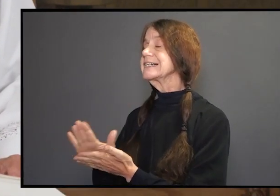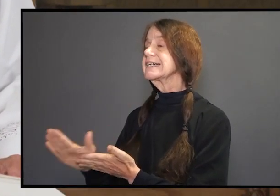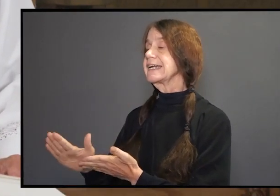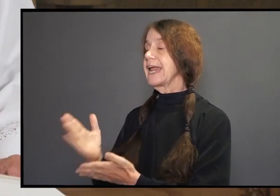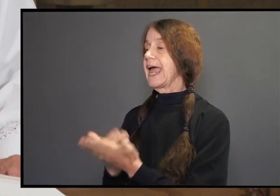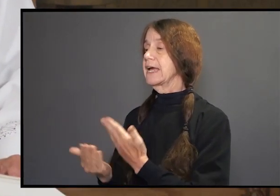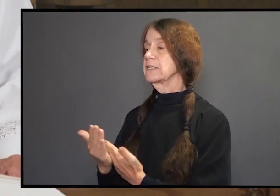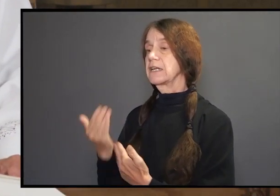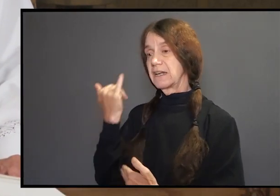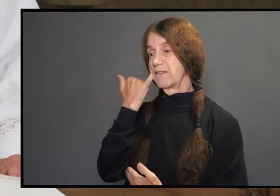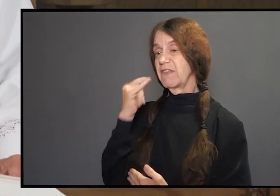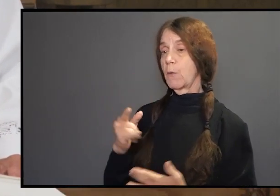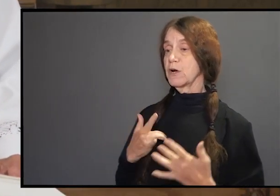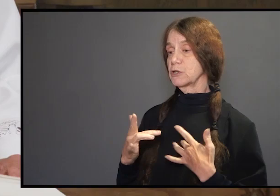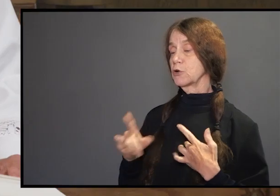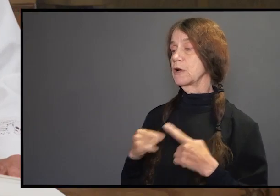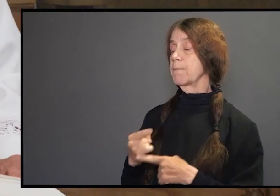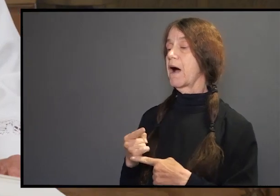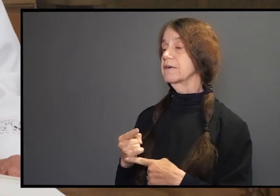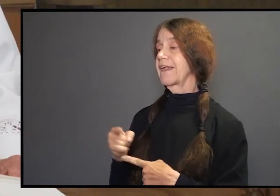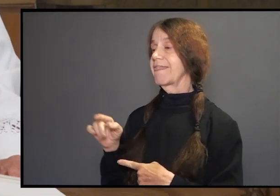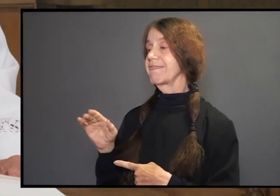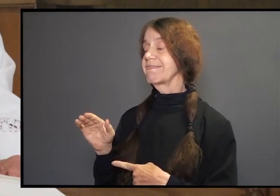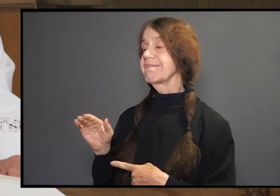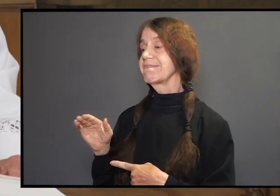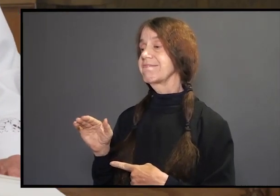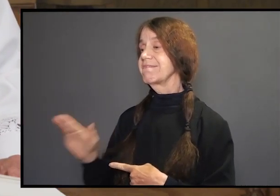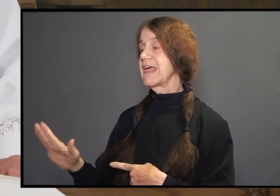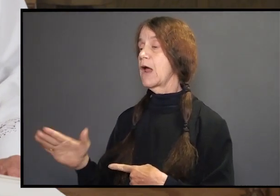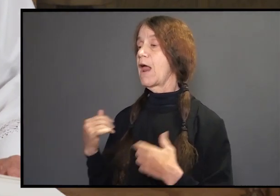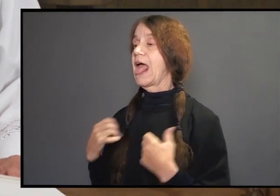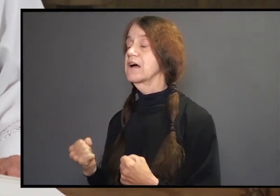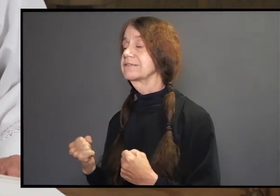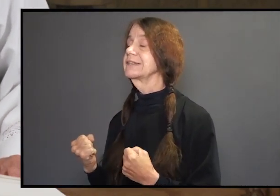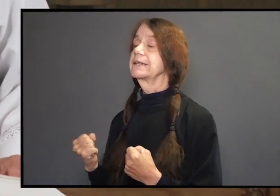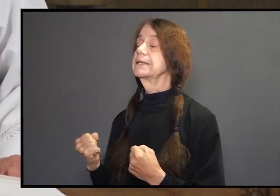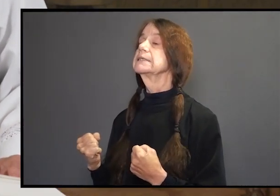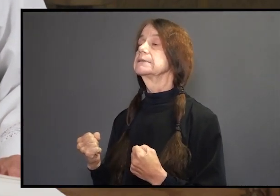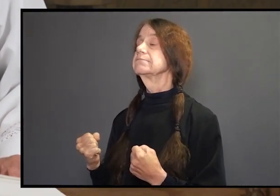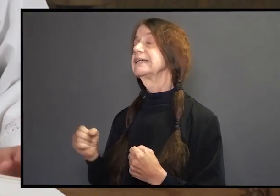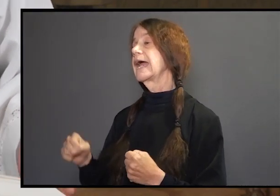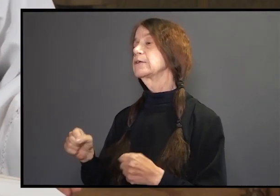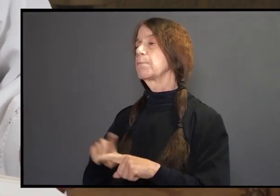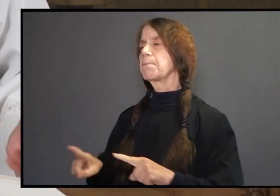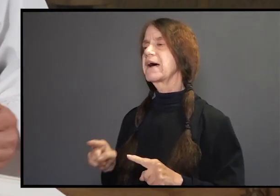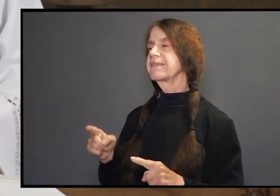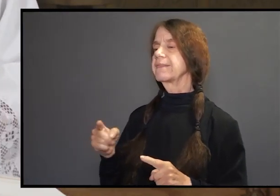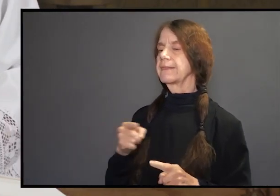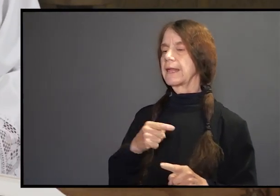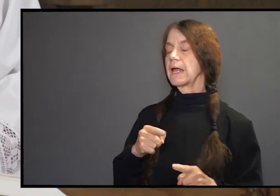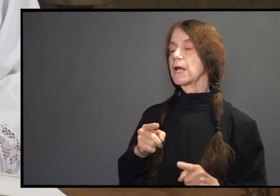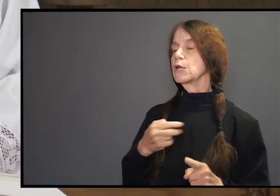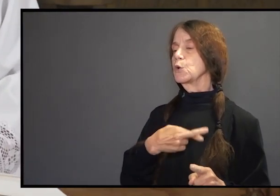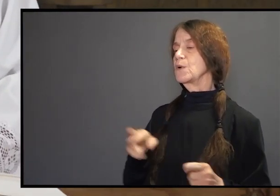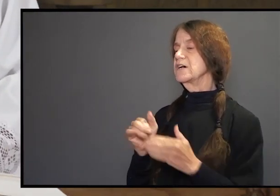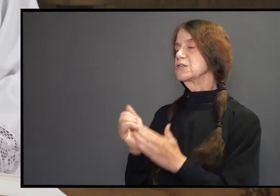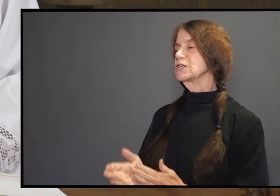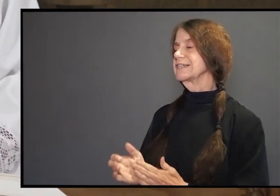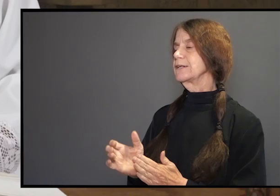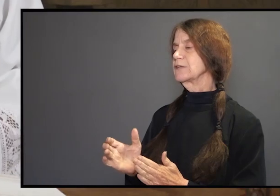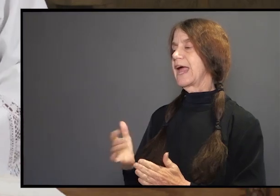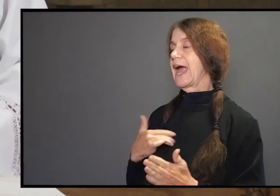disciples. However, they were concerned about something else, and Jesus knew it. Look at their words in our text for